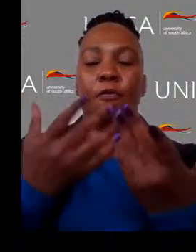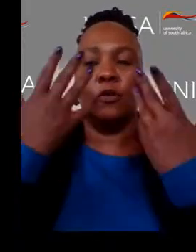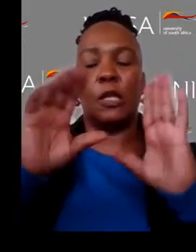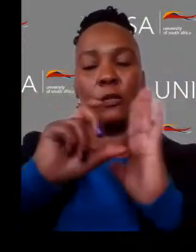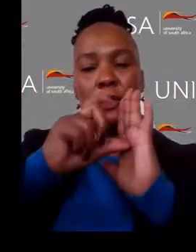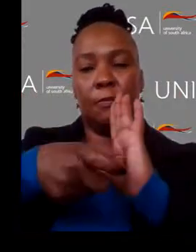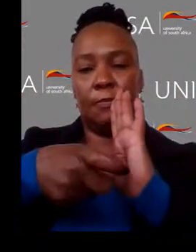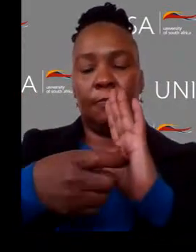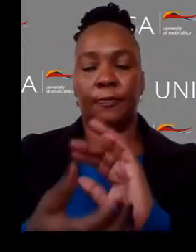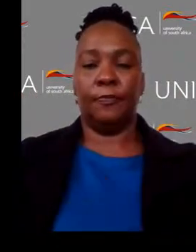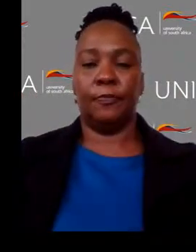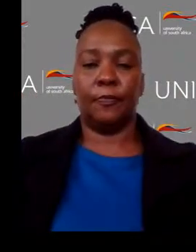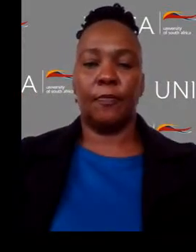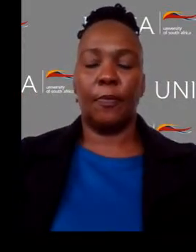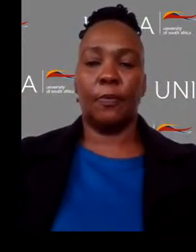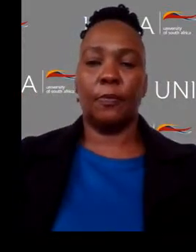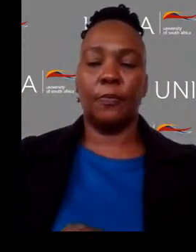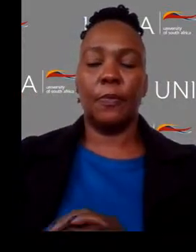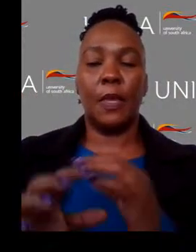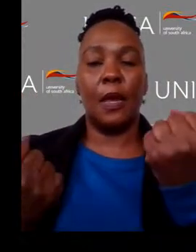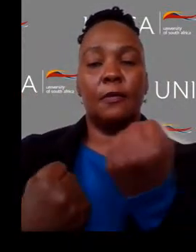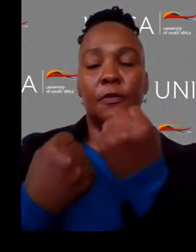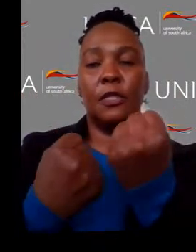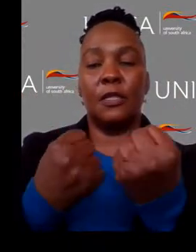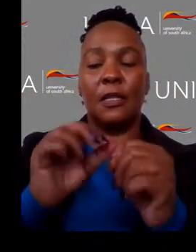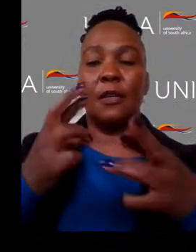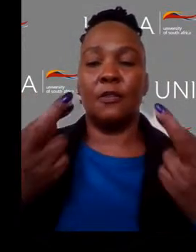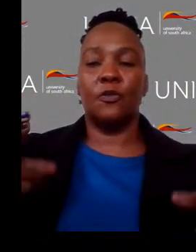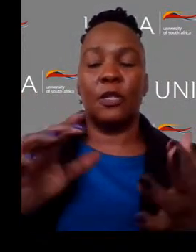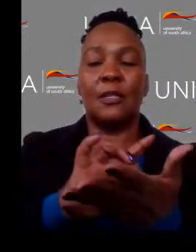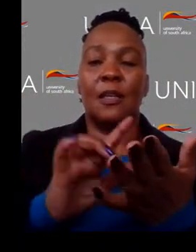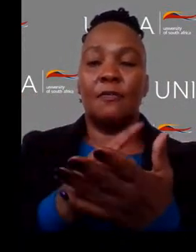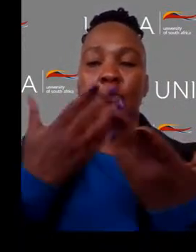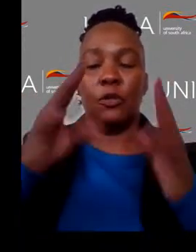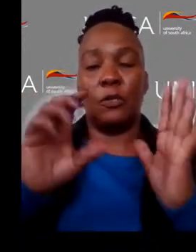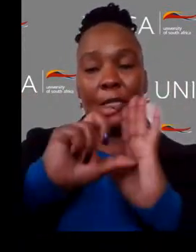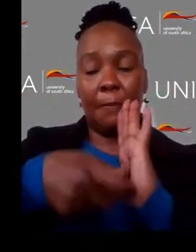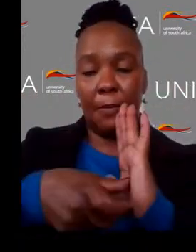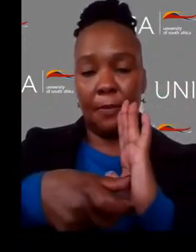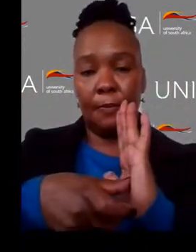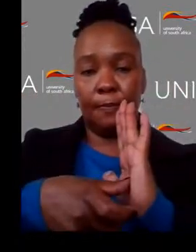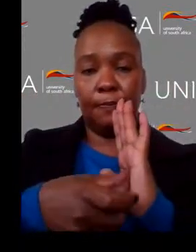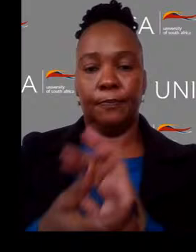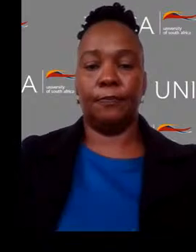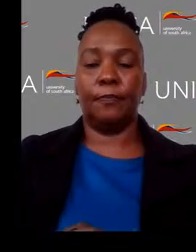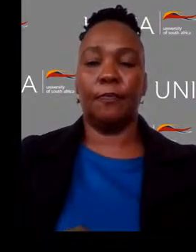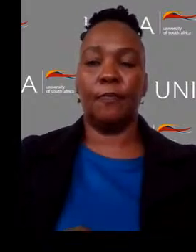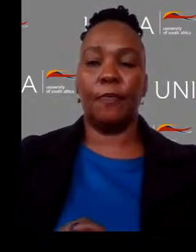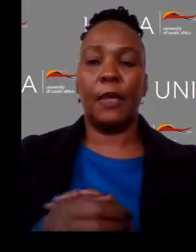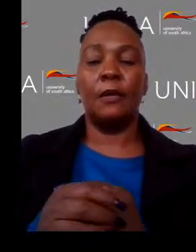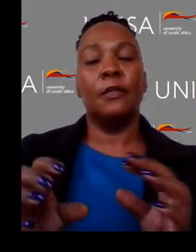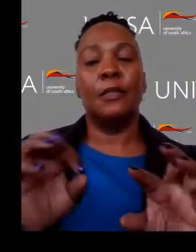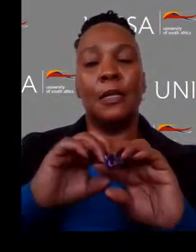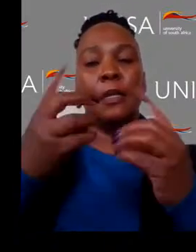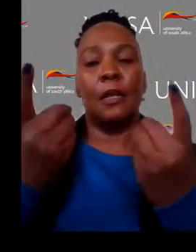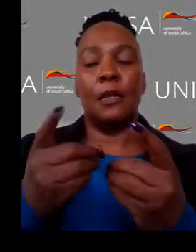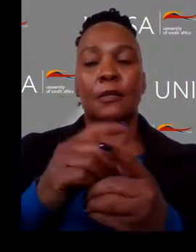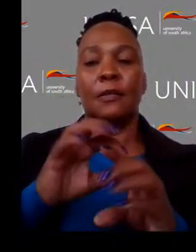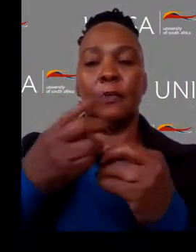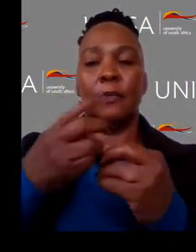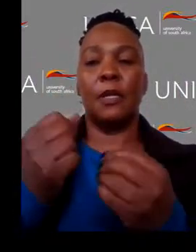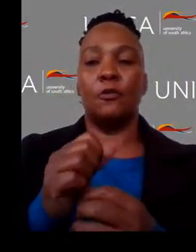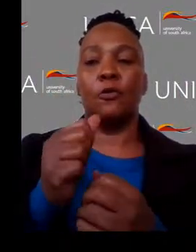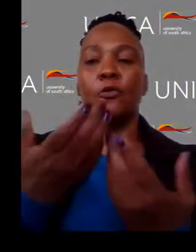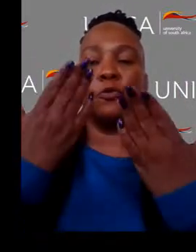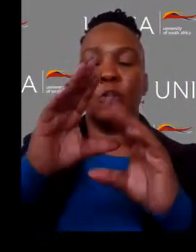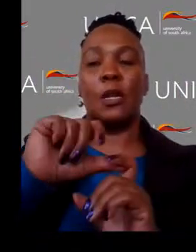disabilities. The Advocacy and Resource Center for Students with Disabilities, which is a unit within the Department of Student Affairs, was